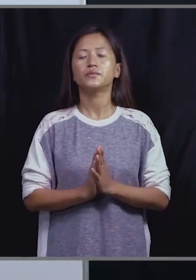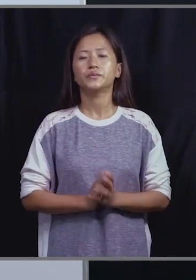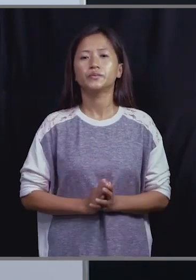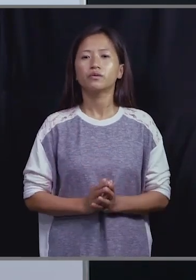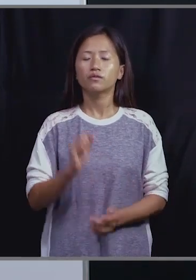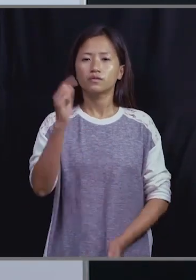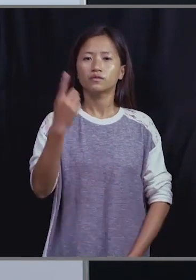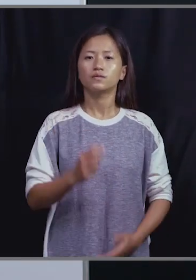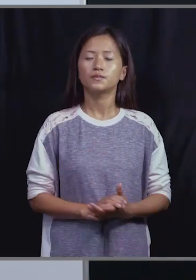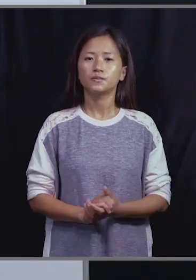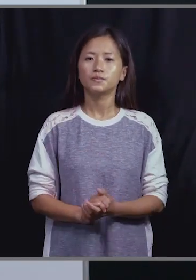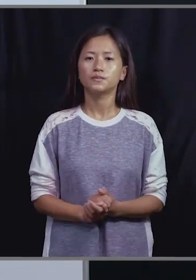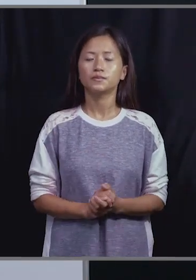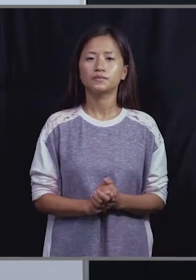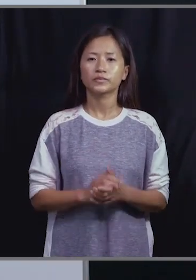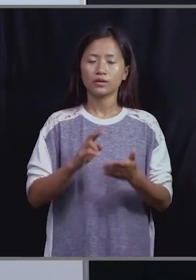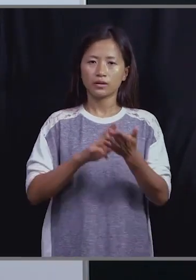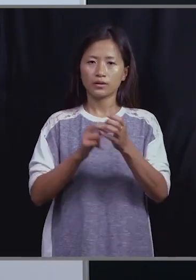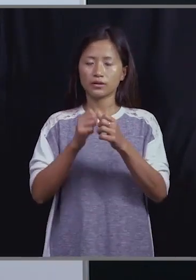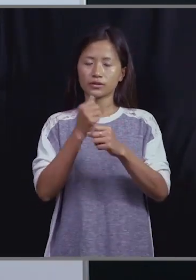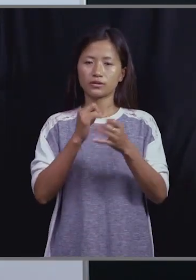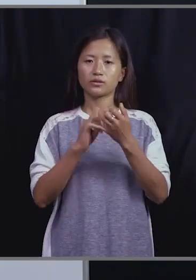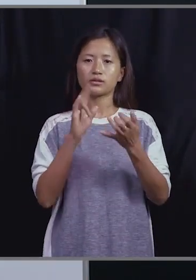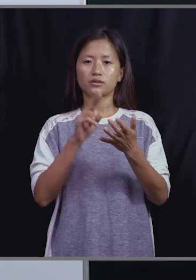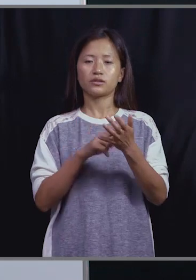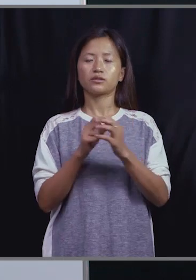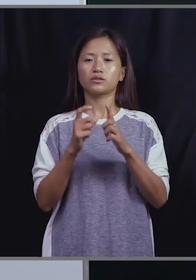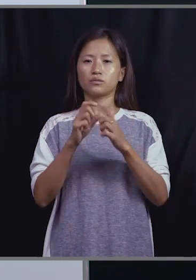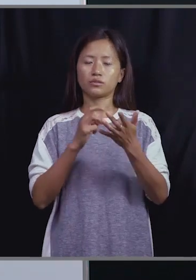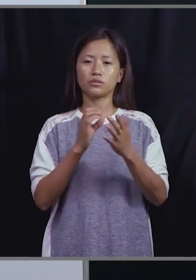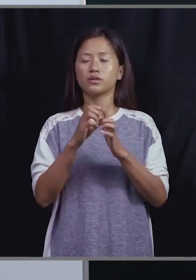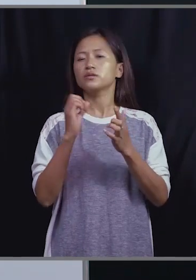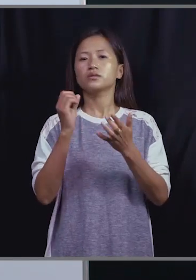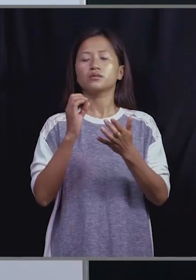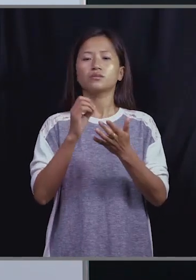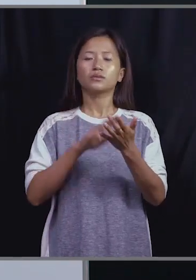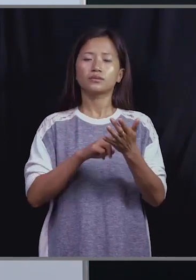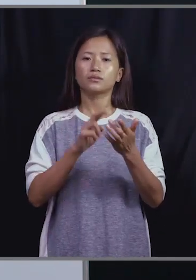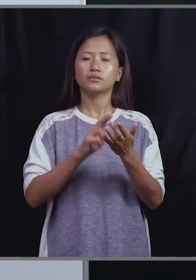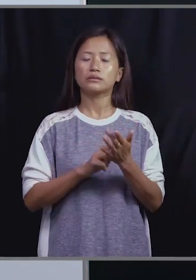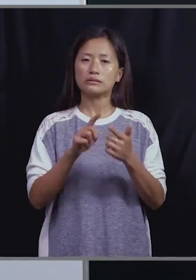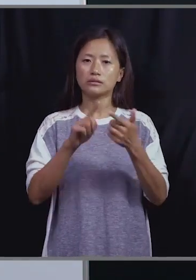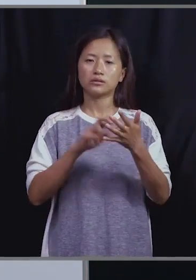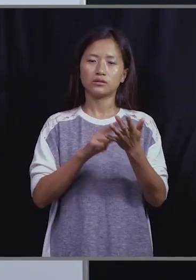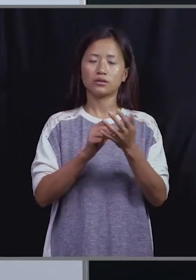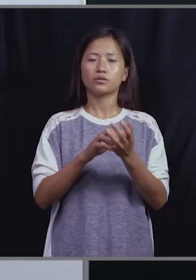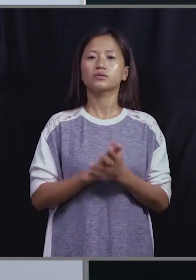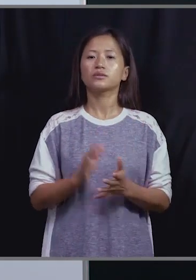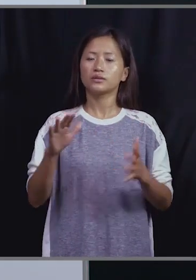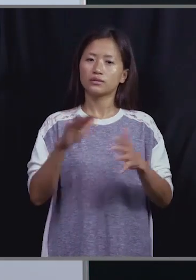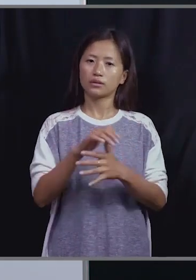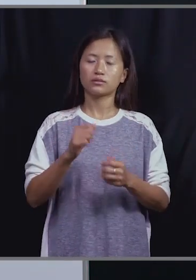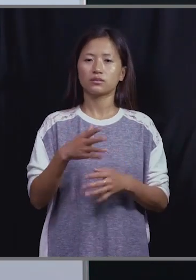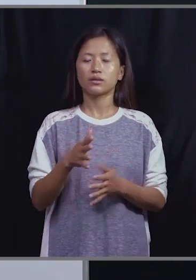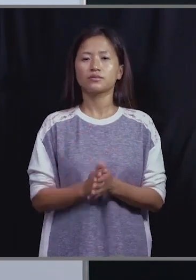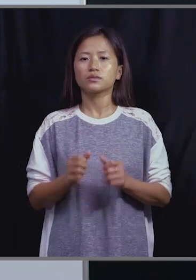one is negation of political democracy. Negation here means denial, okay, or